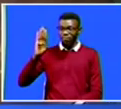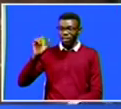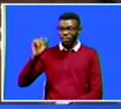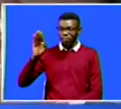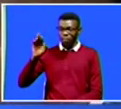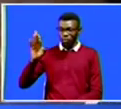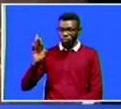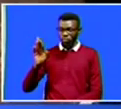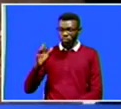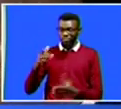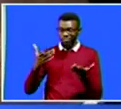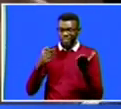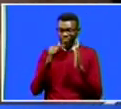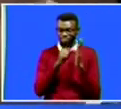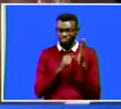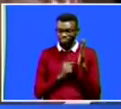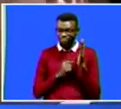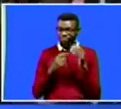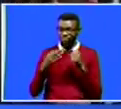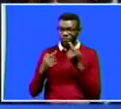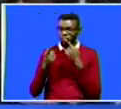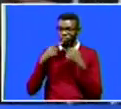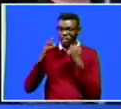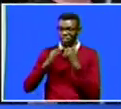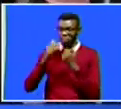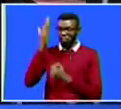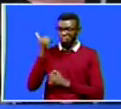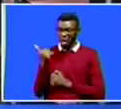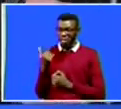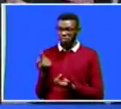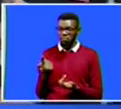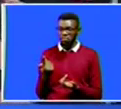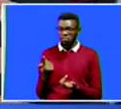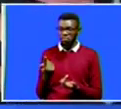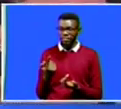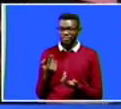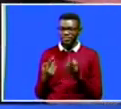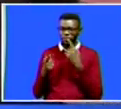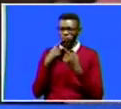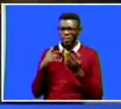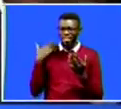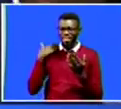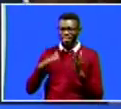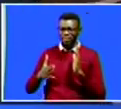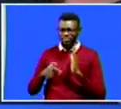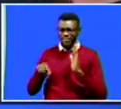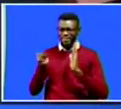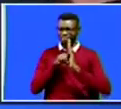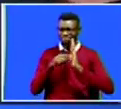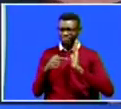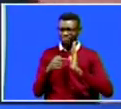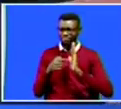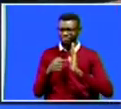his utterances in Kibra in what is claimed to amount to, among other misdeeds, hate speech. Mark